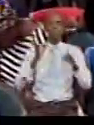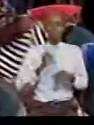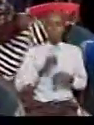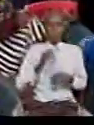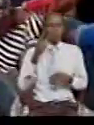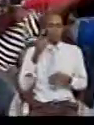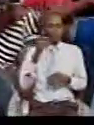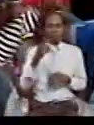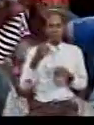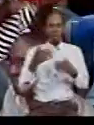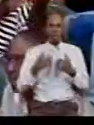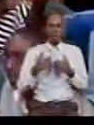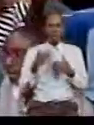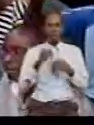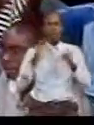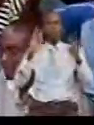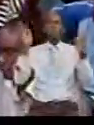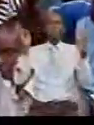see you victorious.